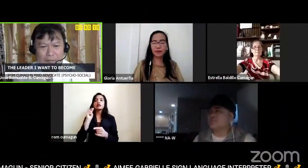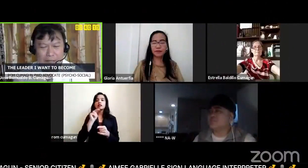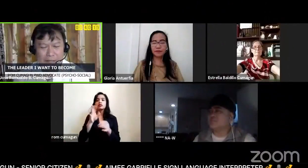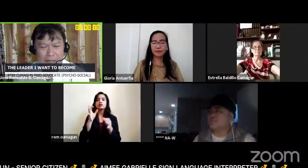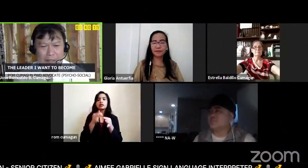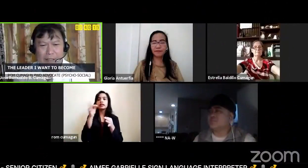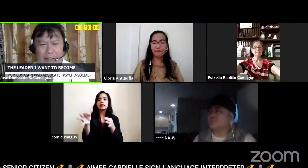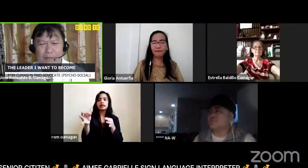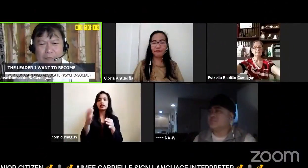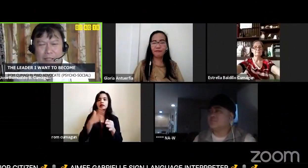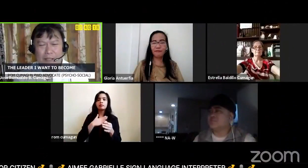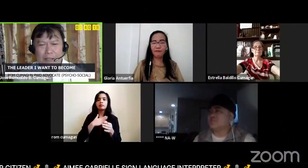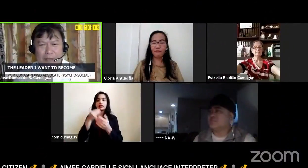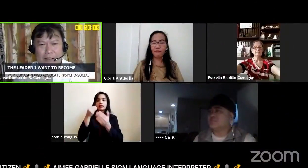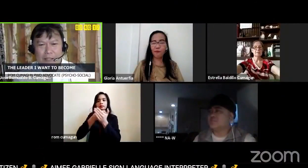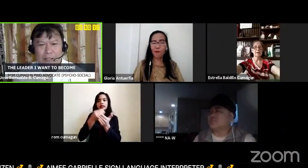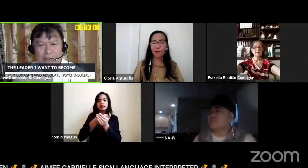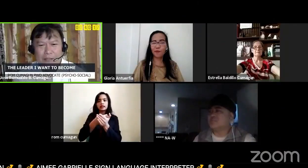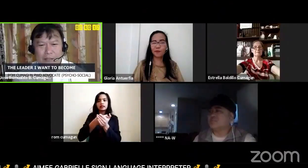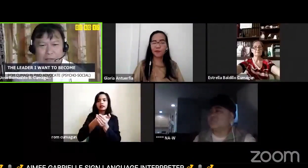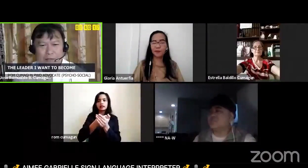my mother. Okay.